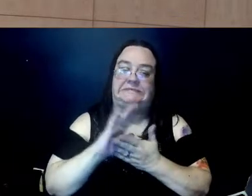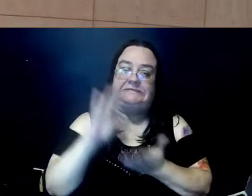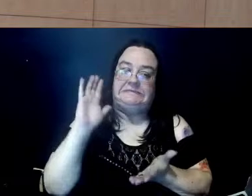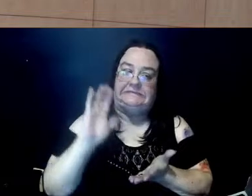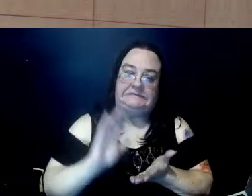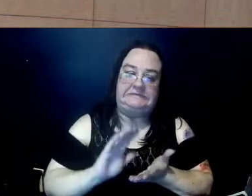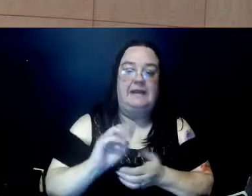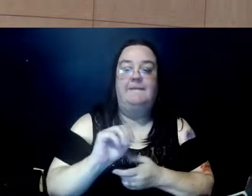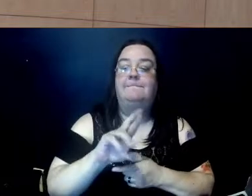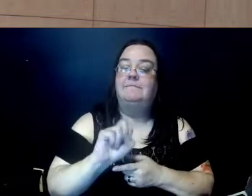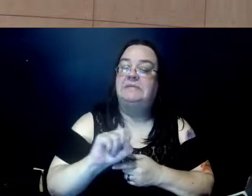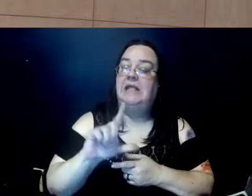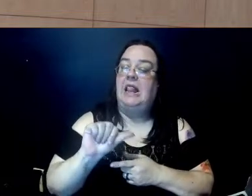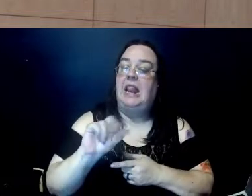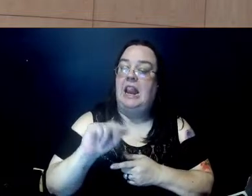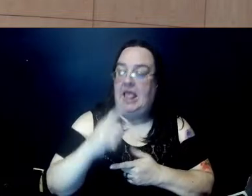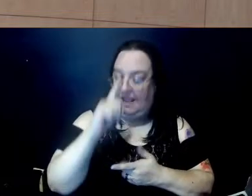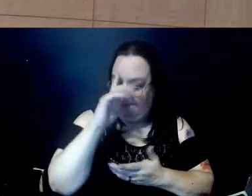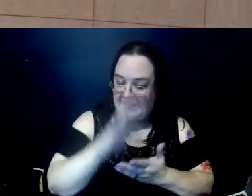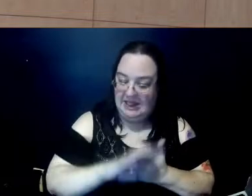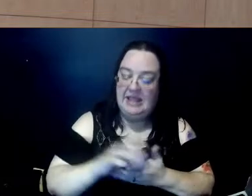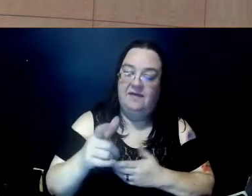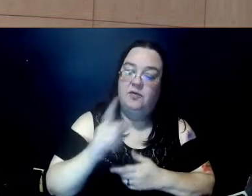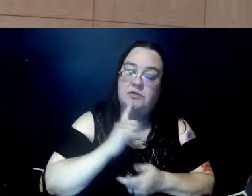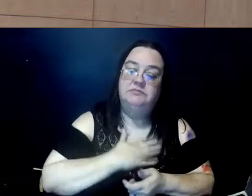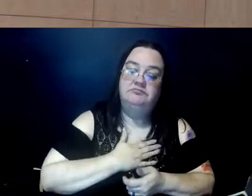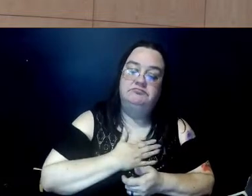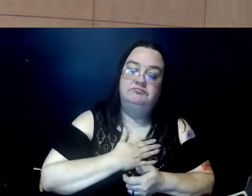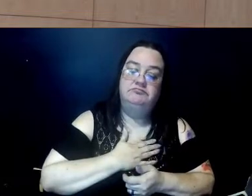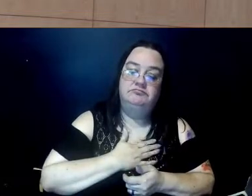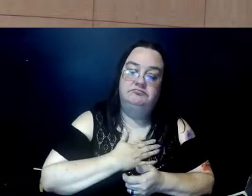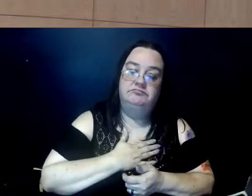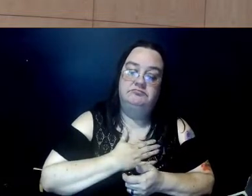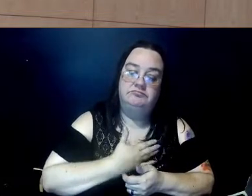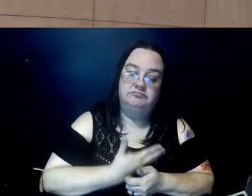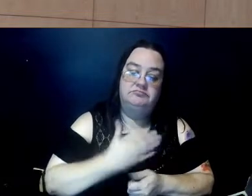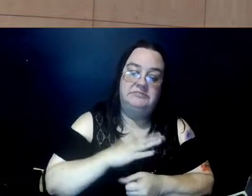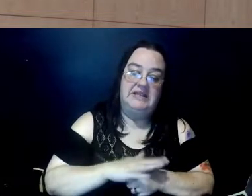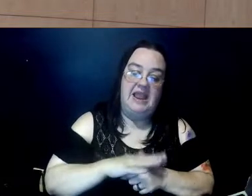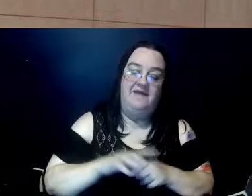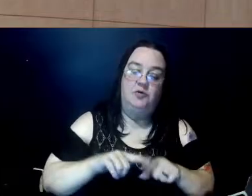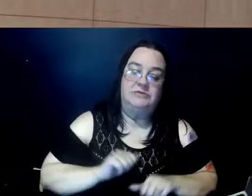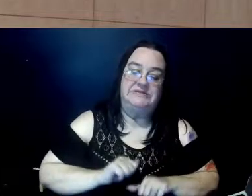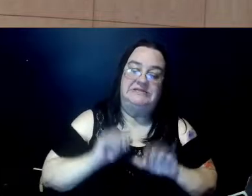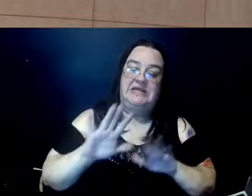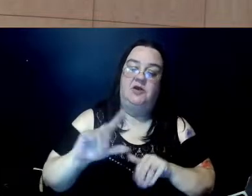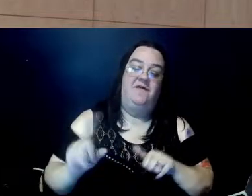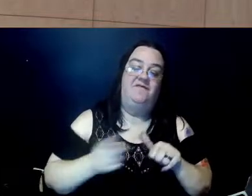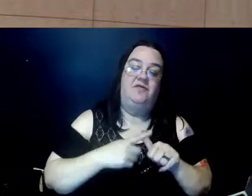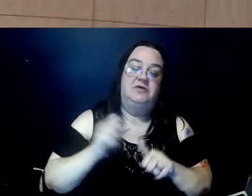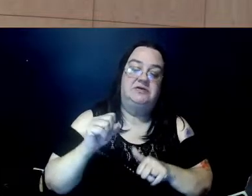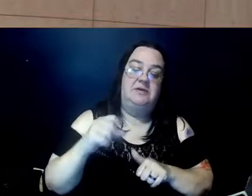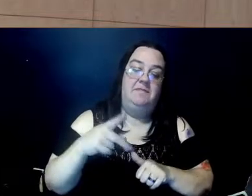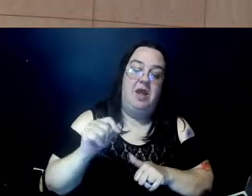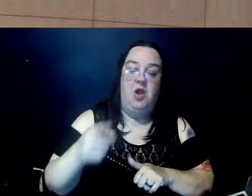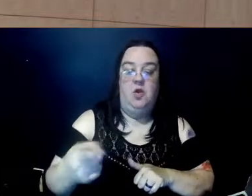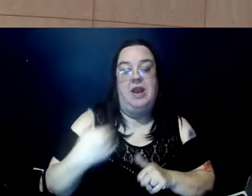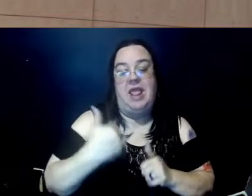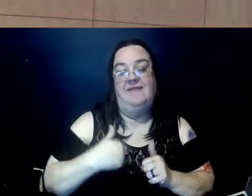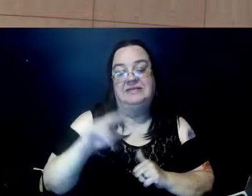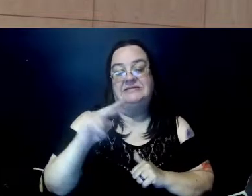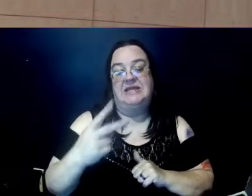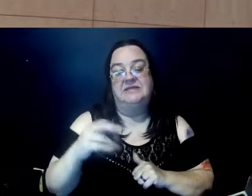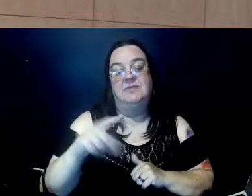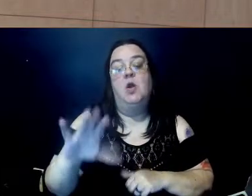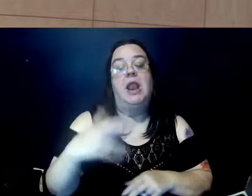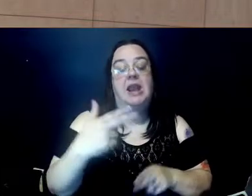Mrs. Lang, I believe you were gracious enough to cede your first spot, so you have the second spot. Your name